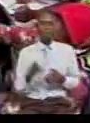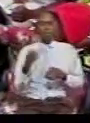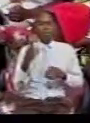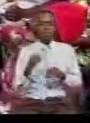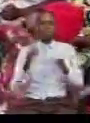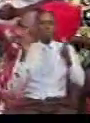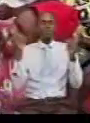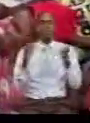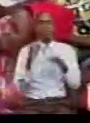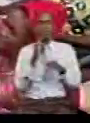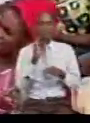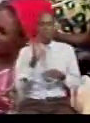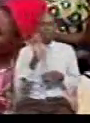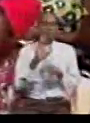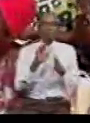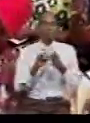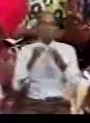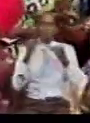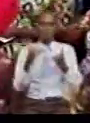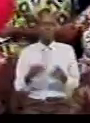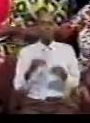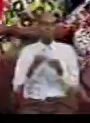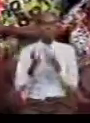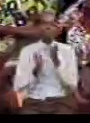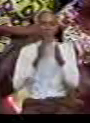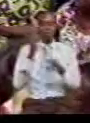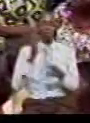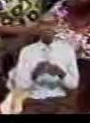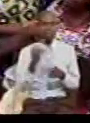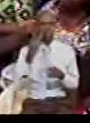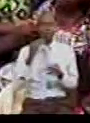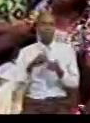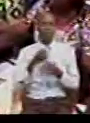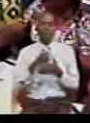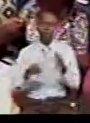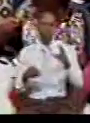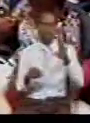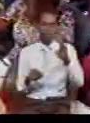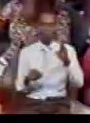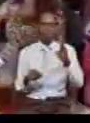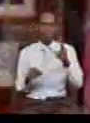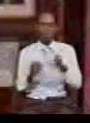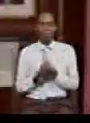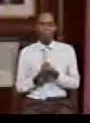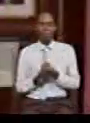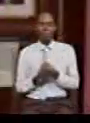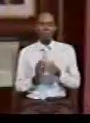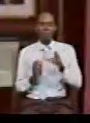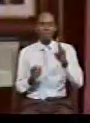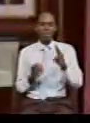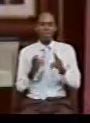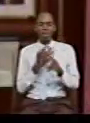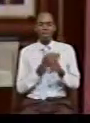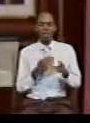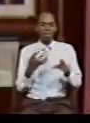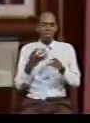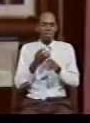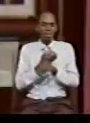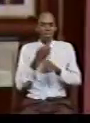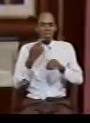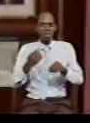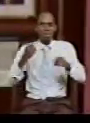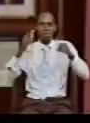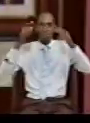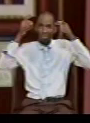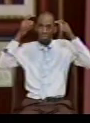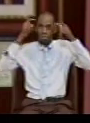in Jesus' name. Verse 17, and take the helmet of salvation and the